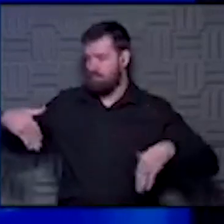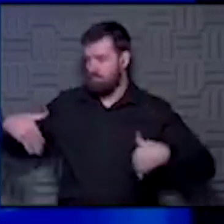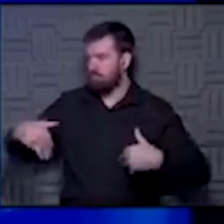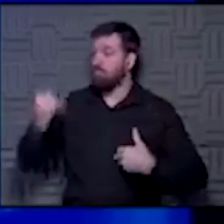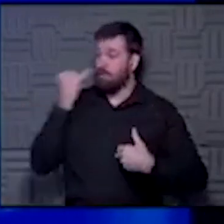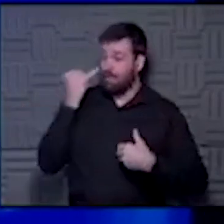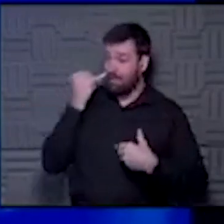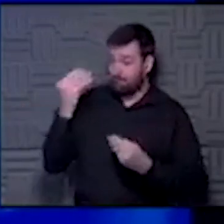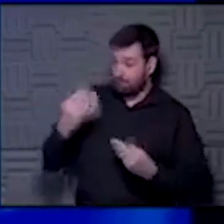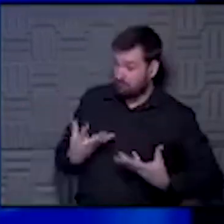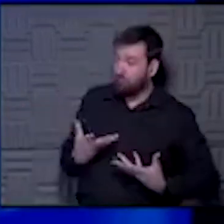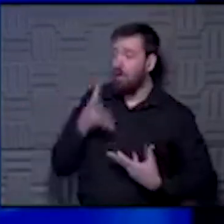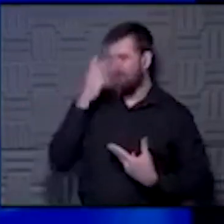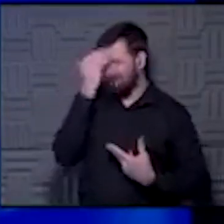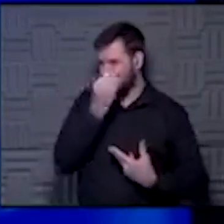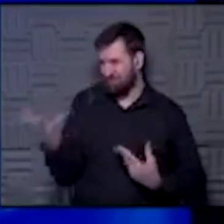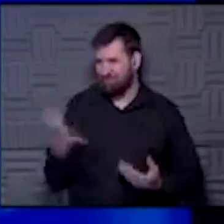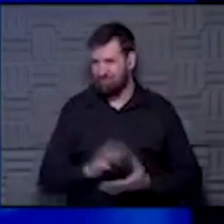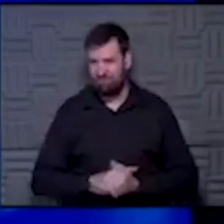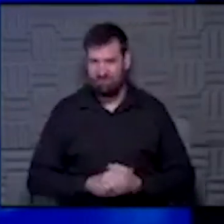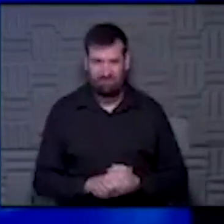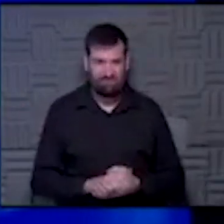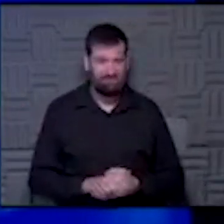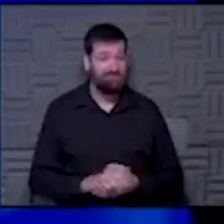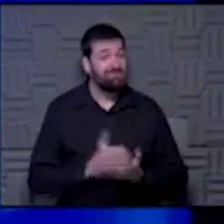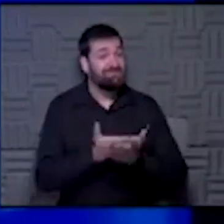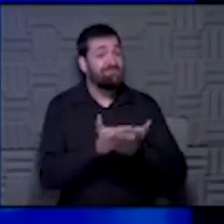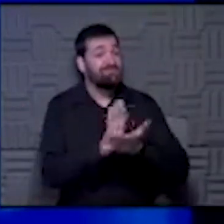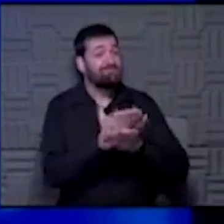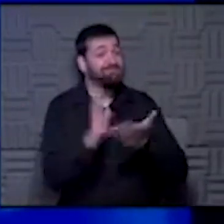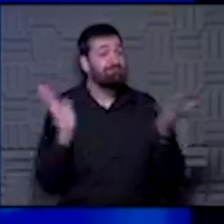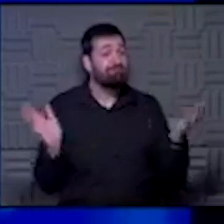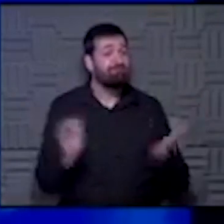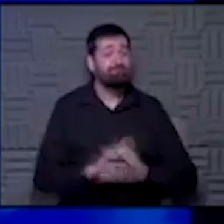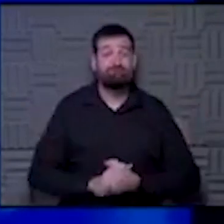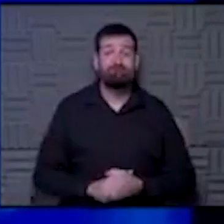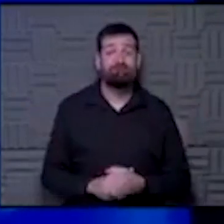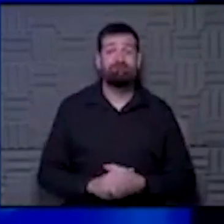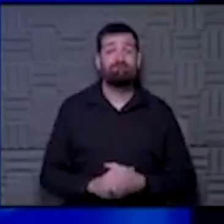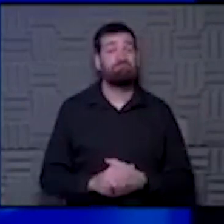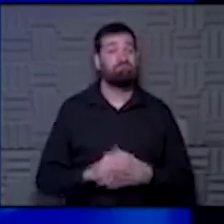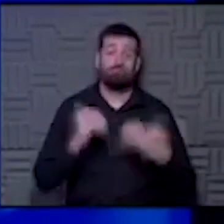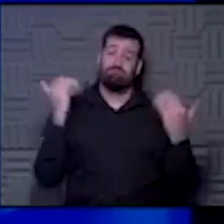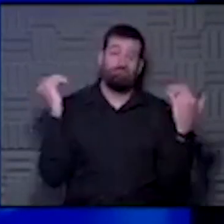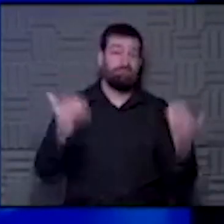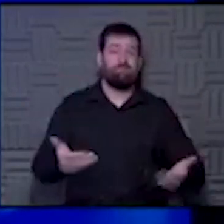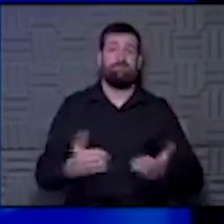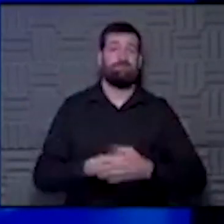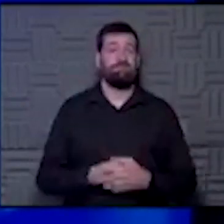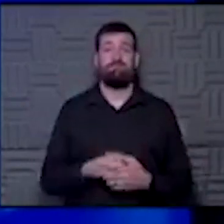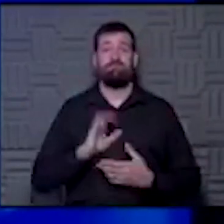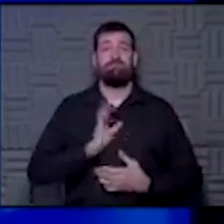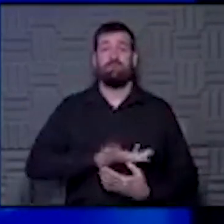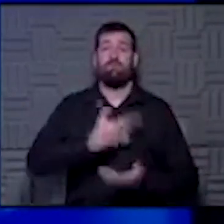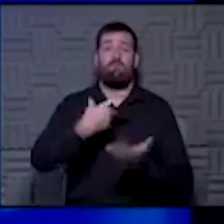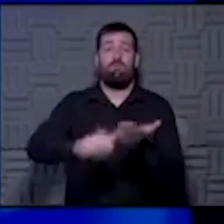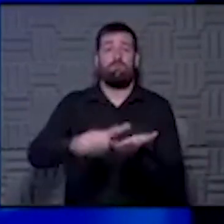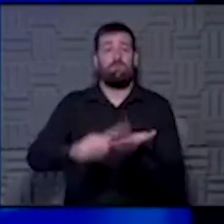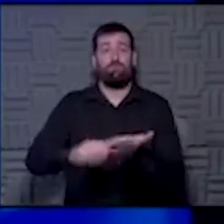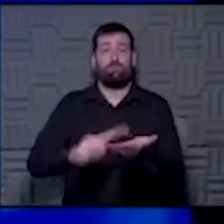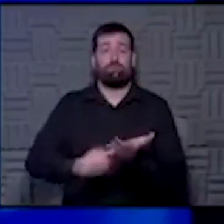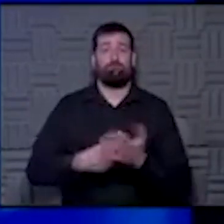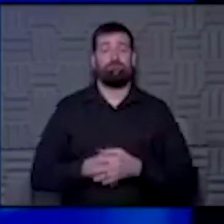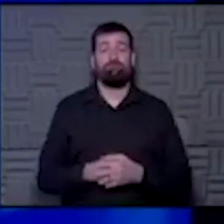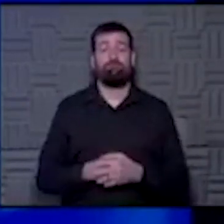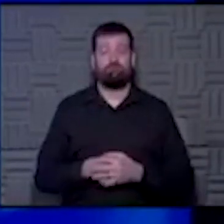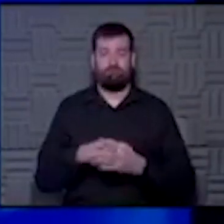any, I will let you know. Excellent. All right. Well, let's get on to our conversation then.